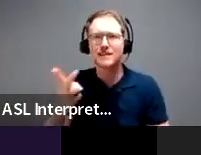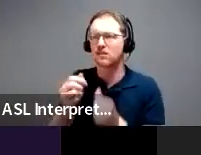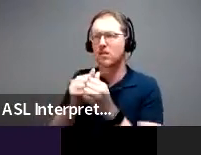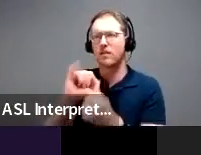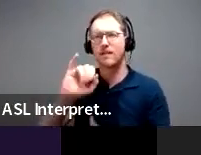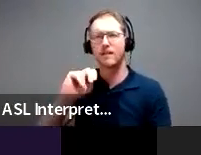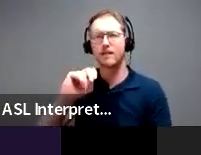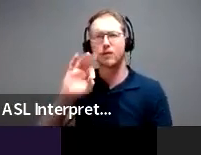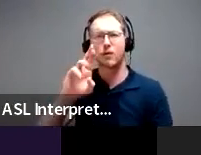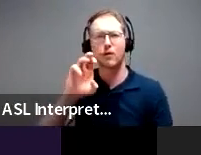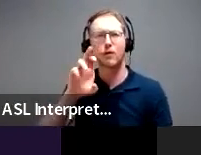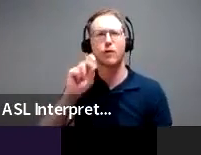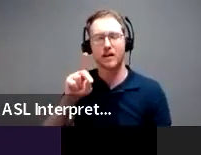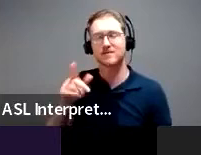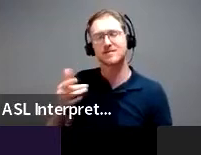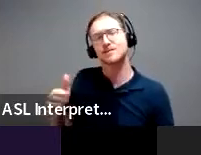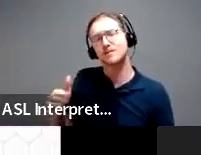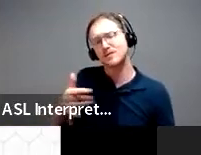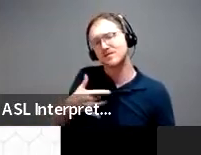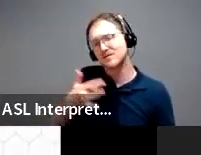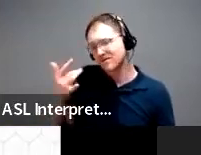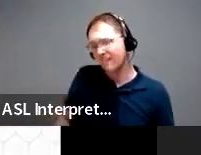the sensitivity of James Webb.